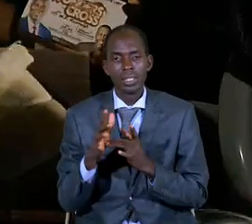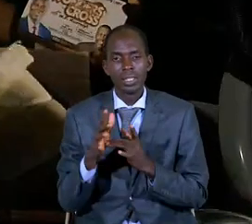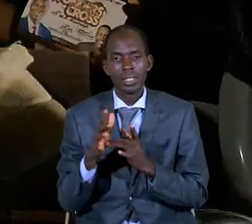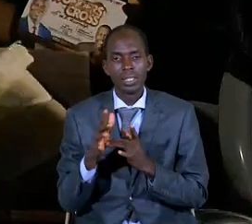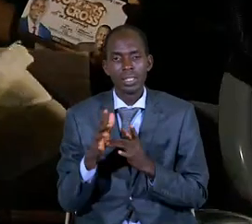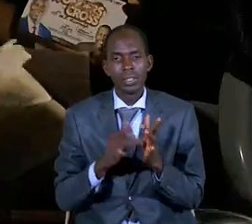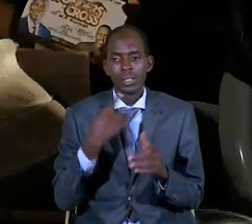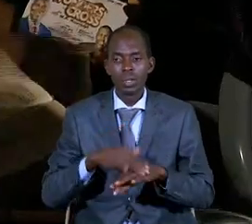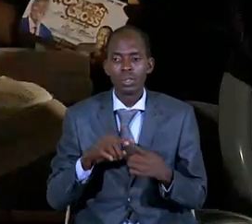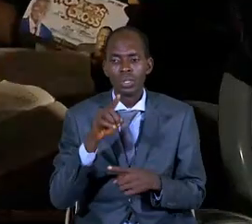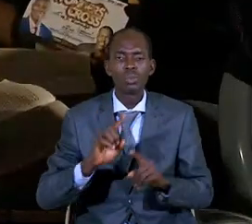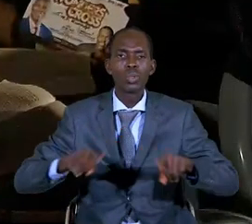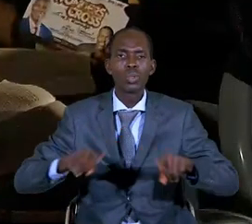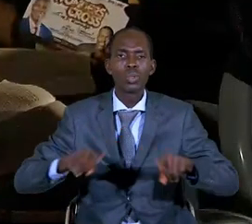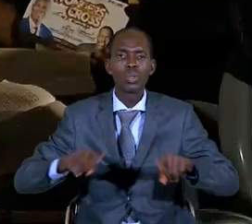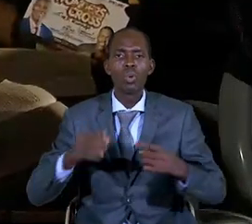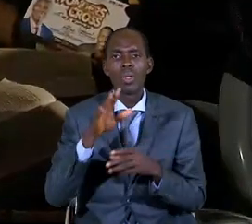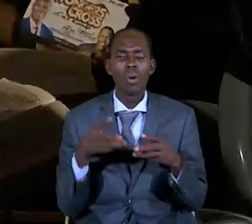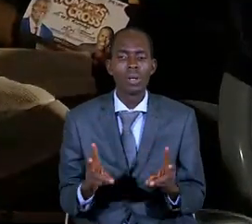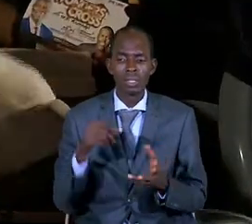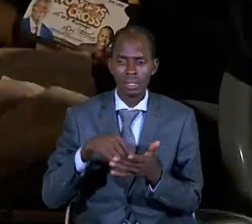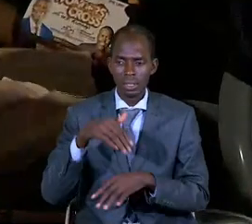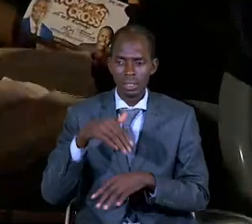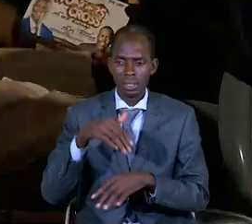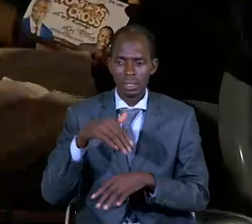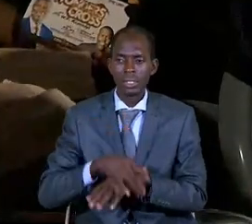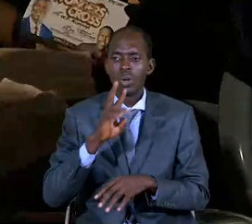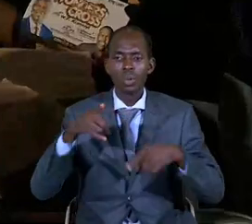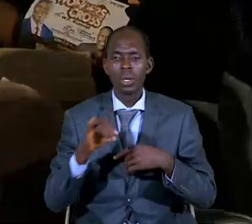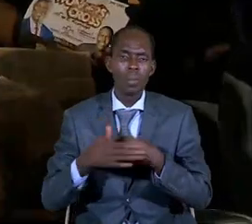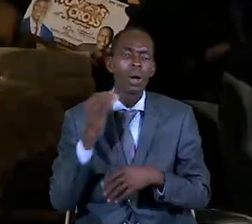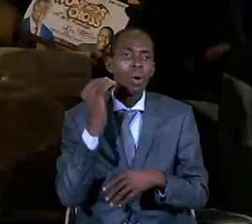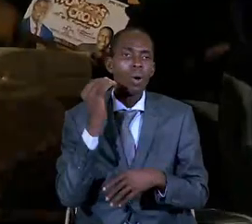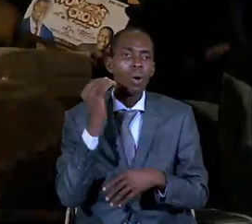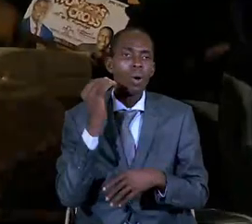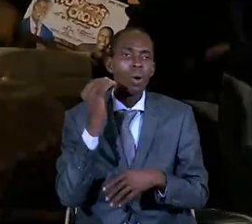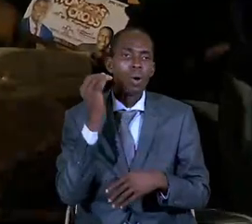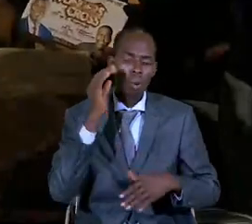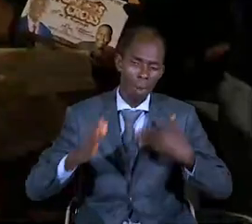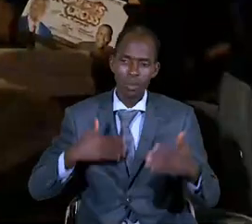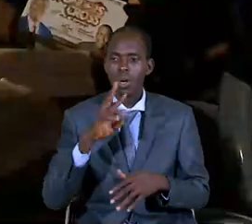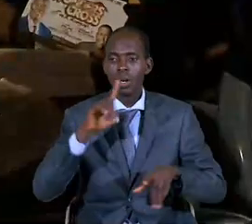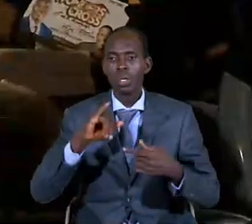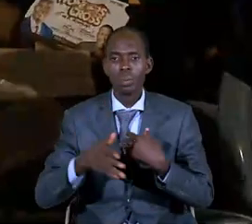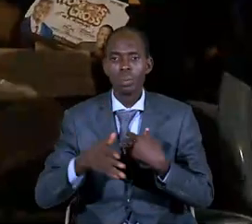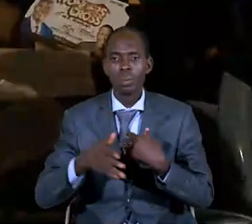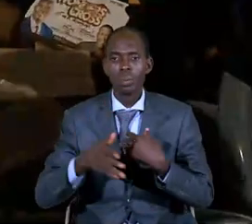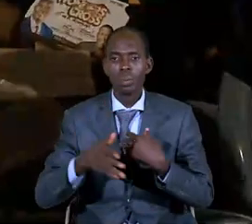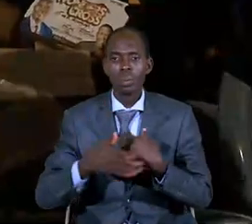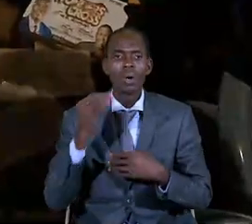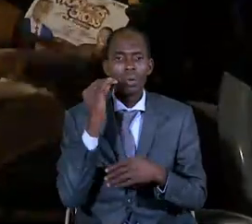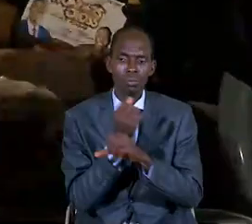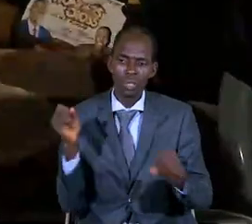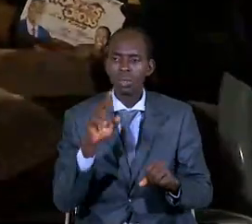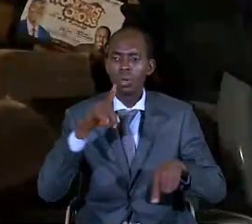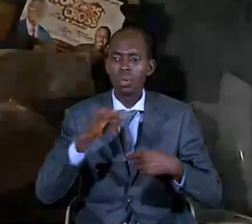him, go thy way. Tonight you are going back home happy. You are going back home saved.